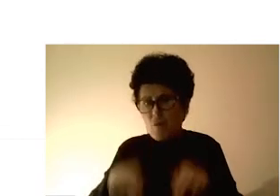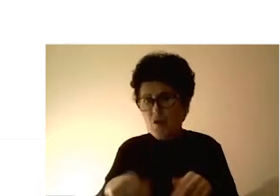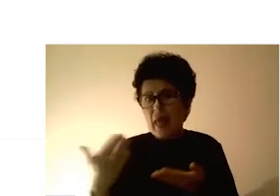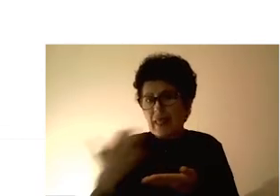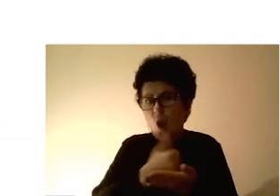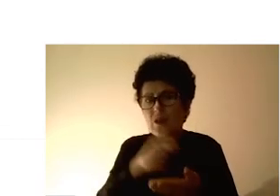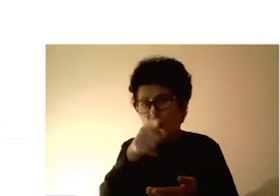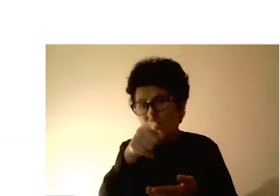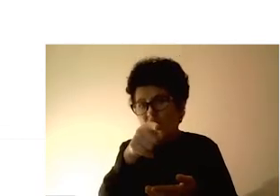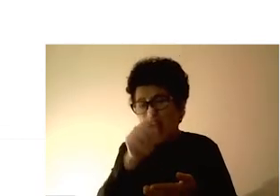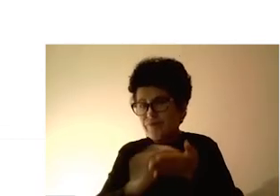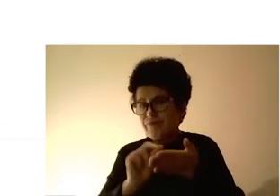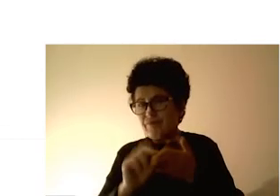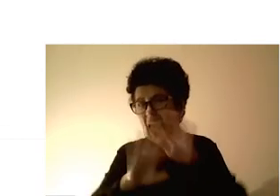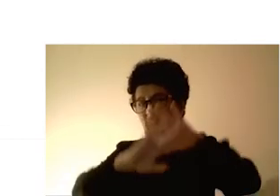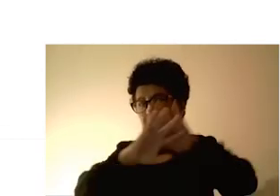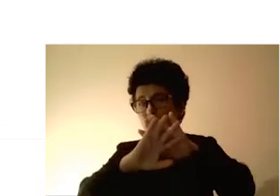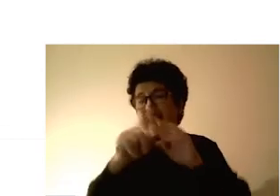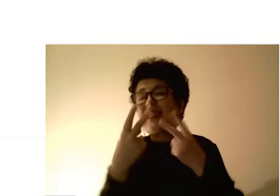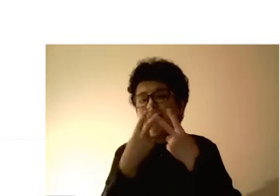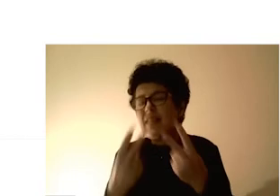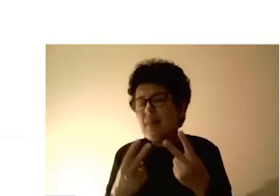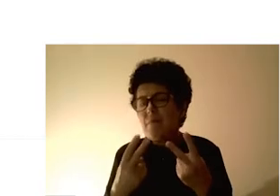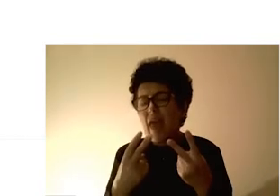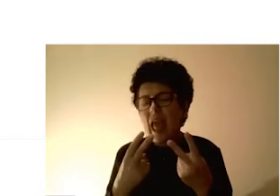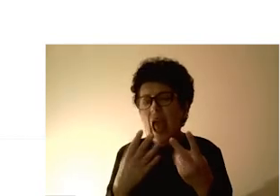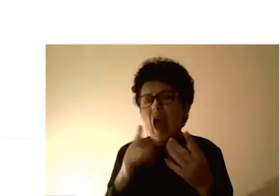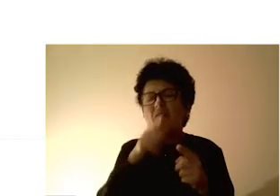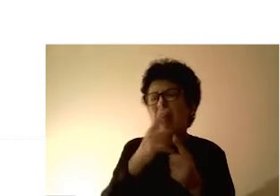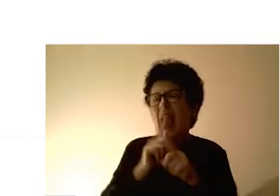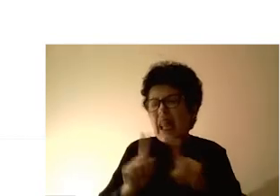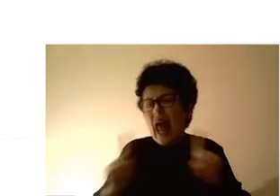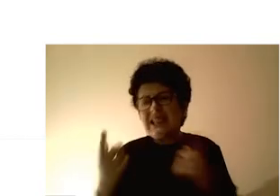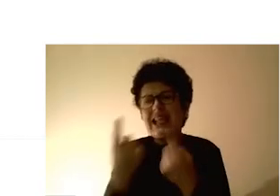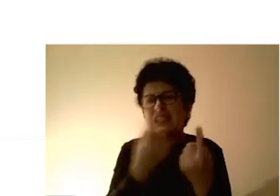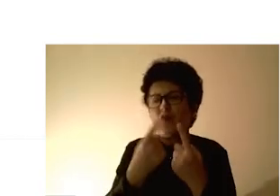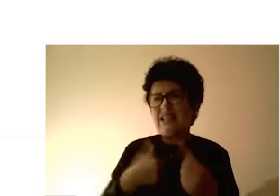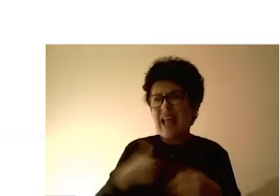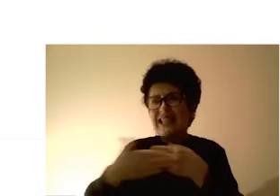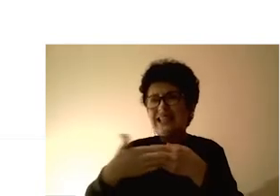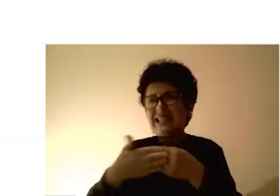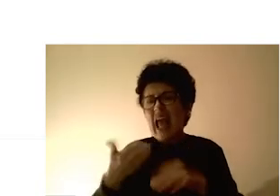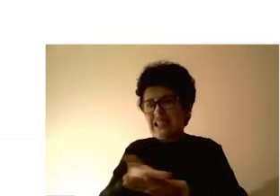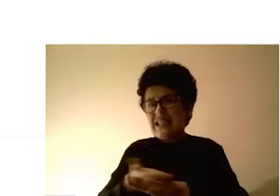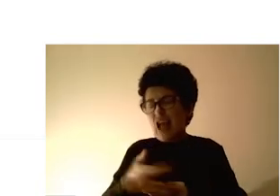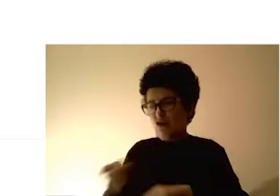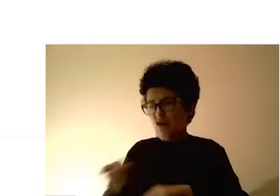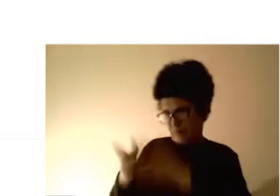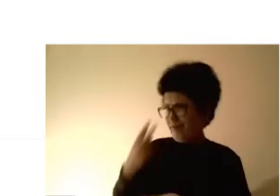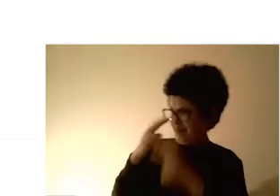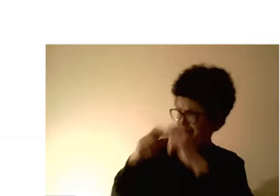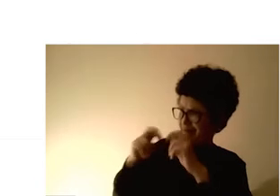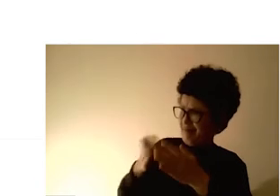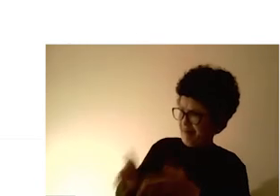every situation you have in sexuality and to come up with a color of flag. And that color of flag will help